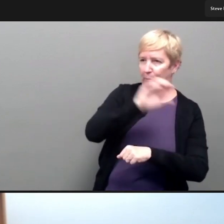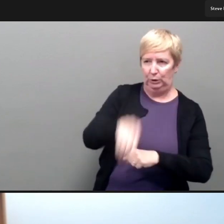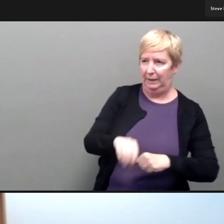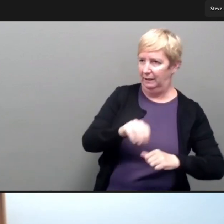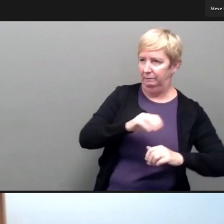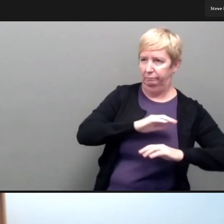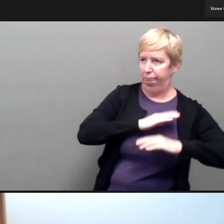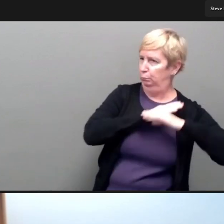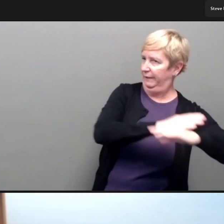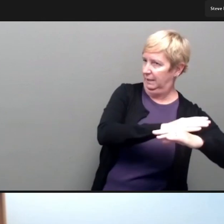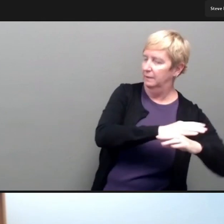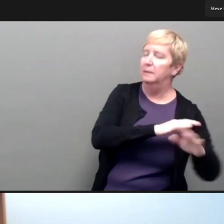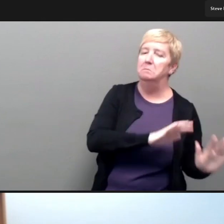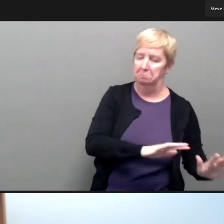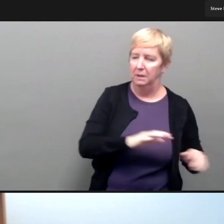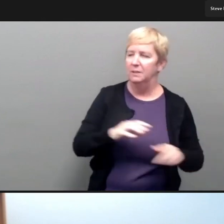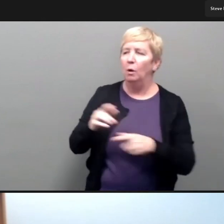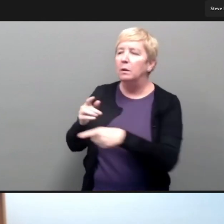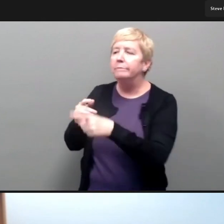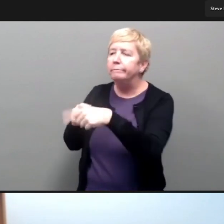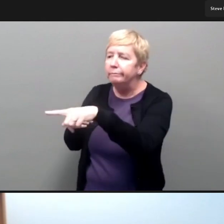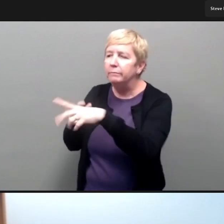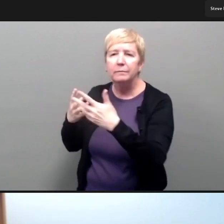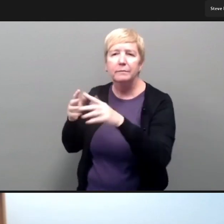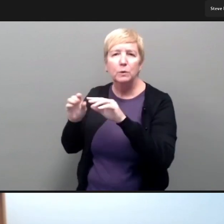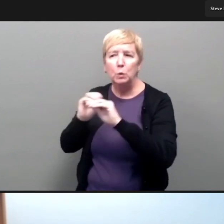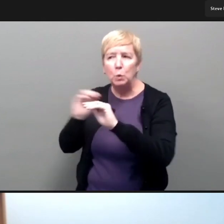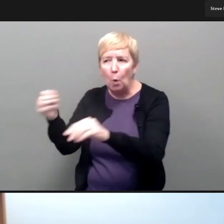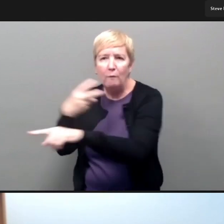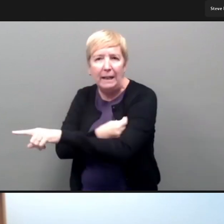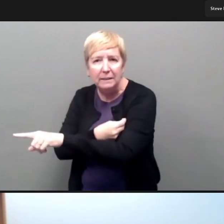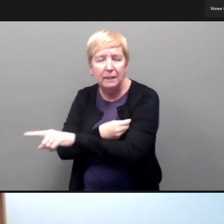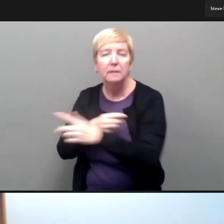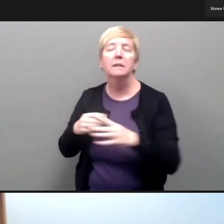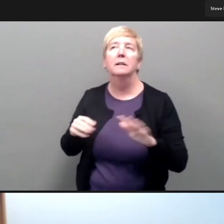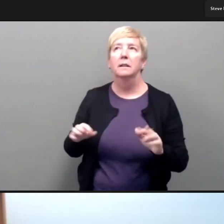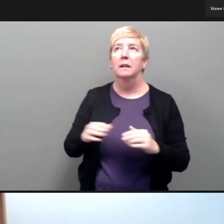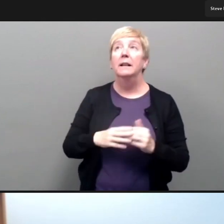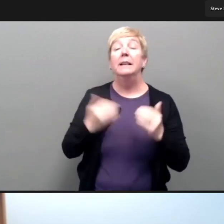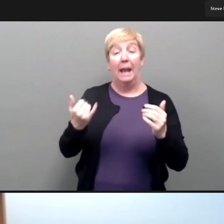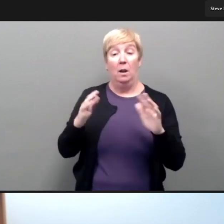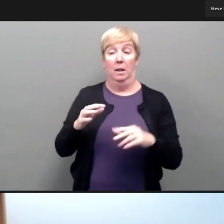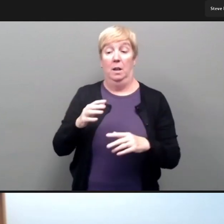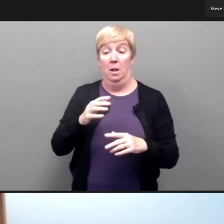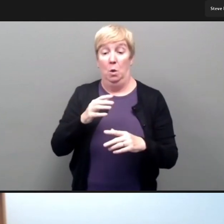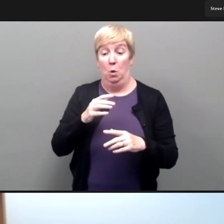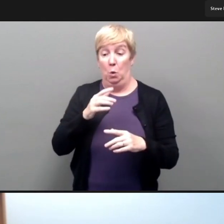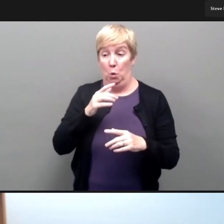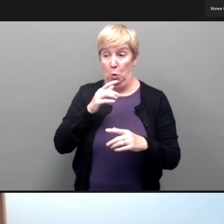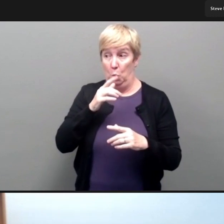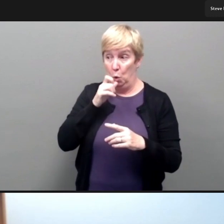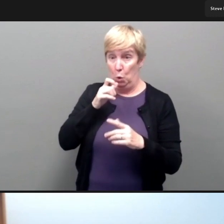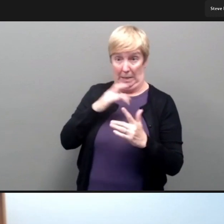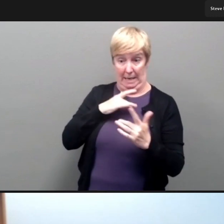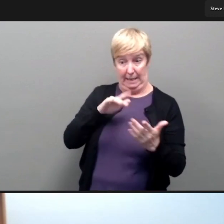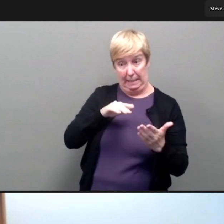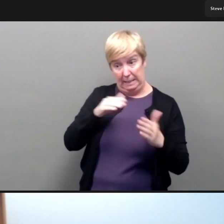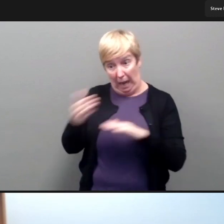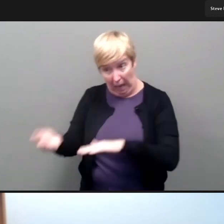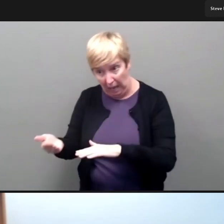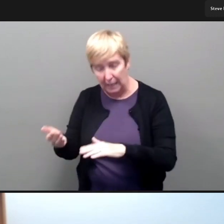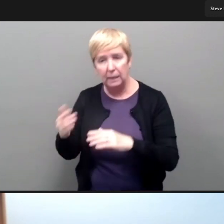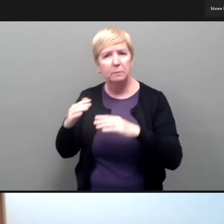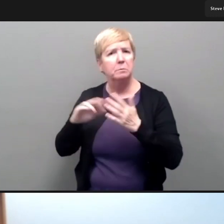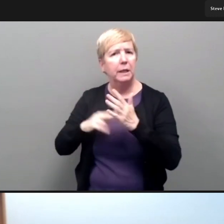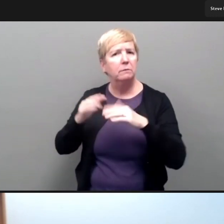that this pandemic mainly hits, as far as deaths go, really hits hard among those over 65. I think it's like